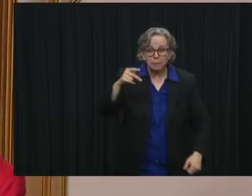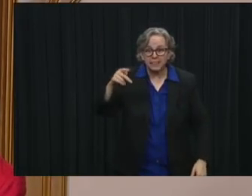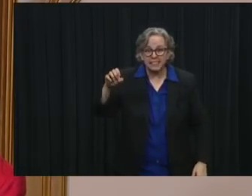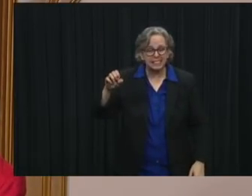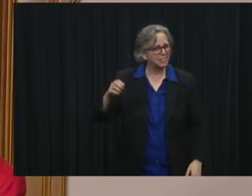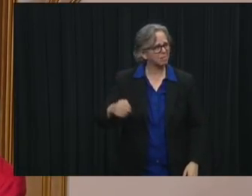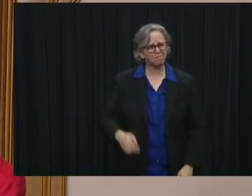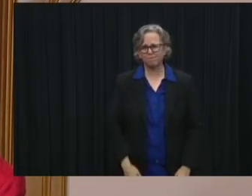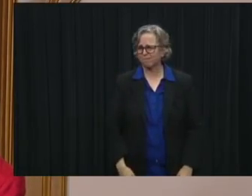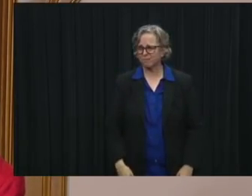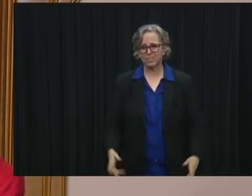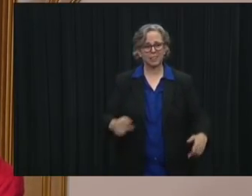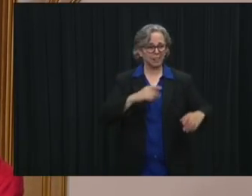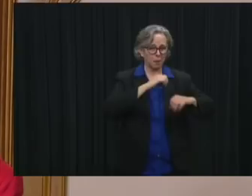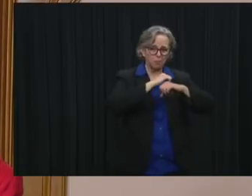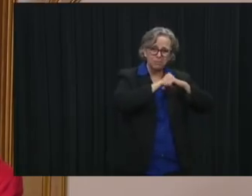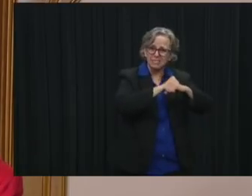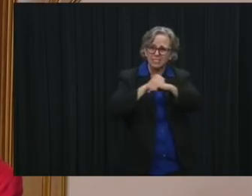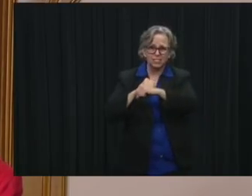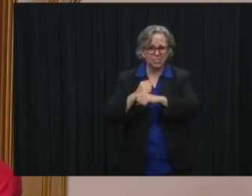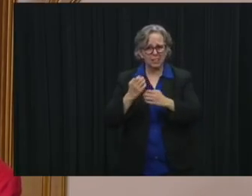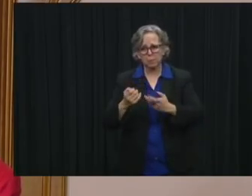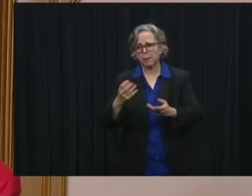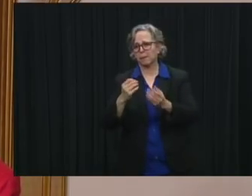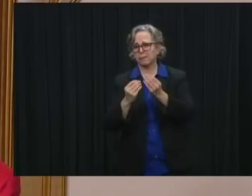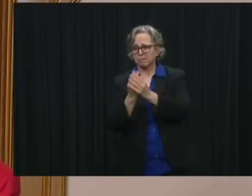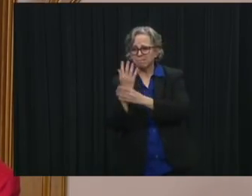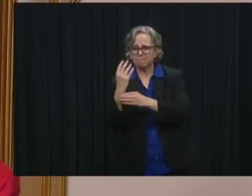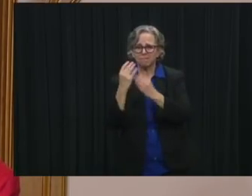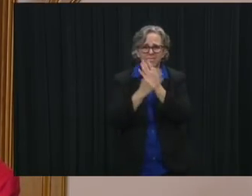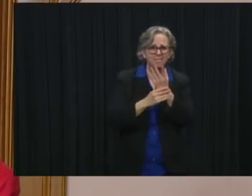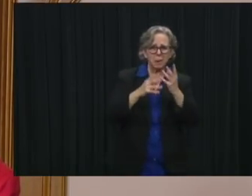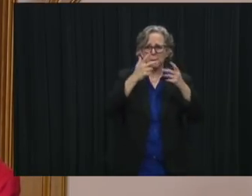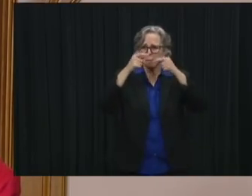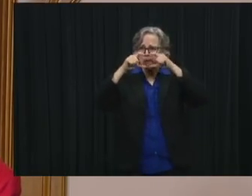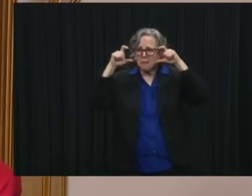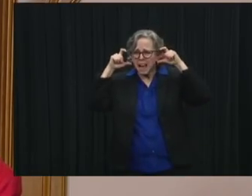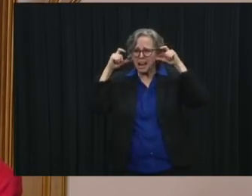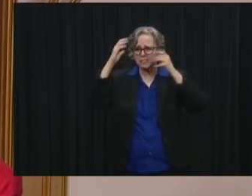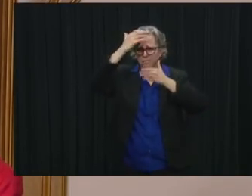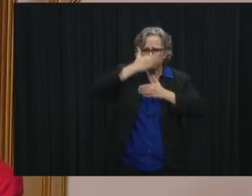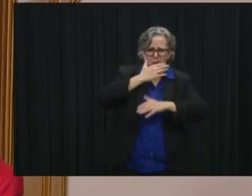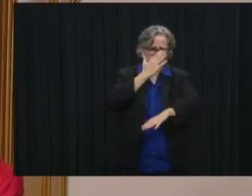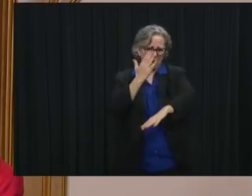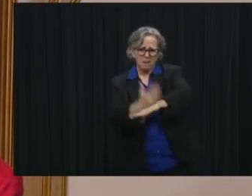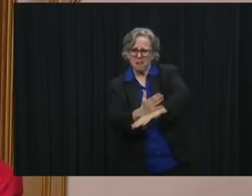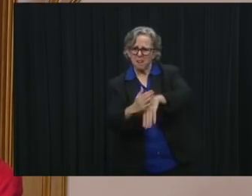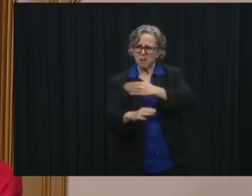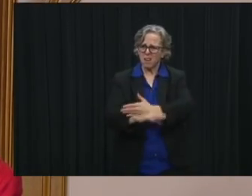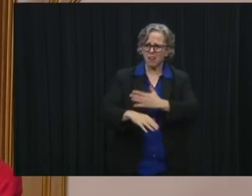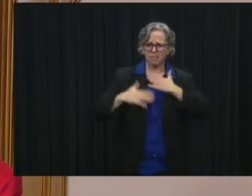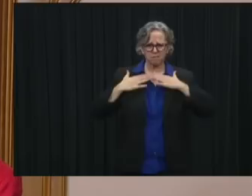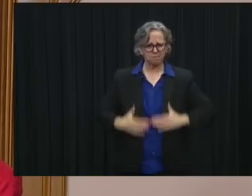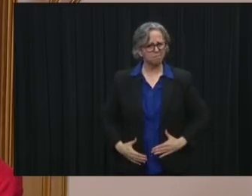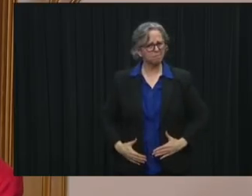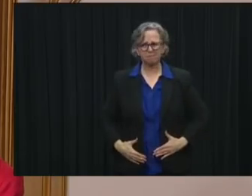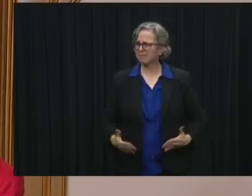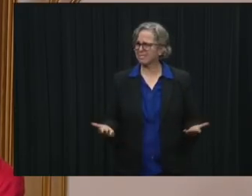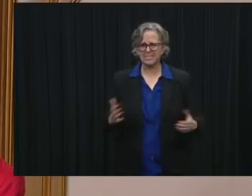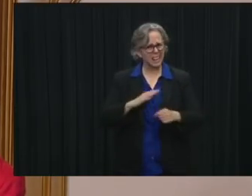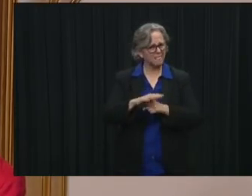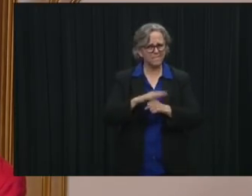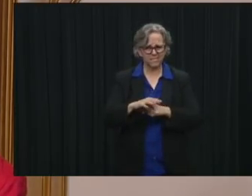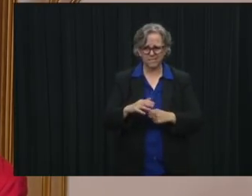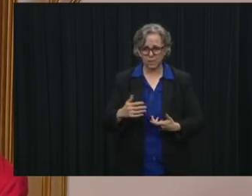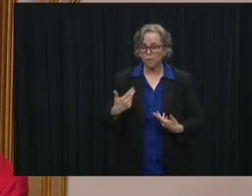these are goggles, gloves, gowns, face shields, other things. We did get our share from the Strategic